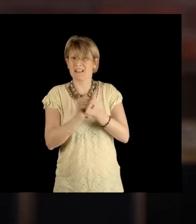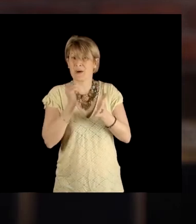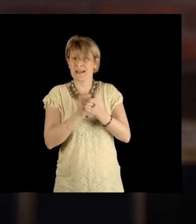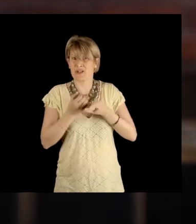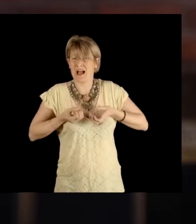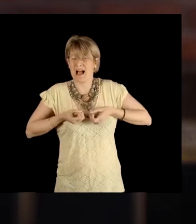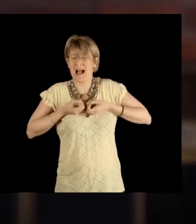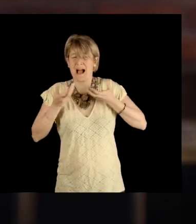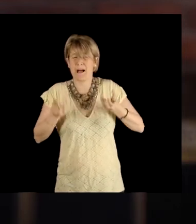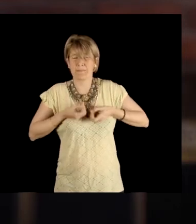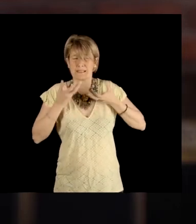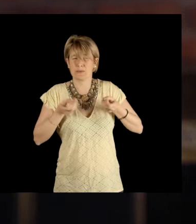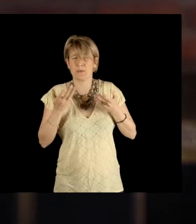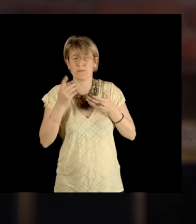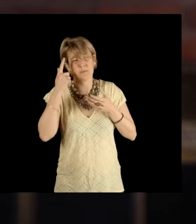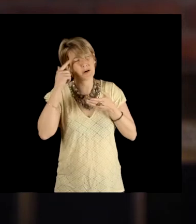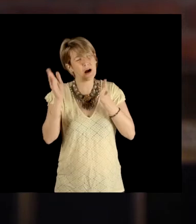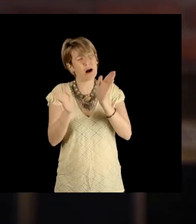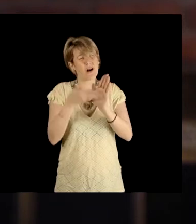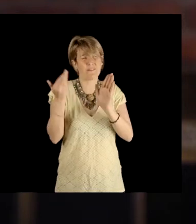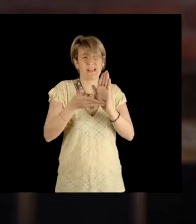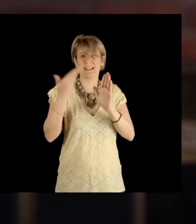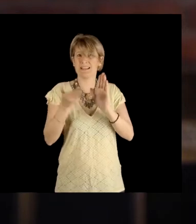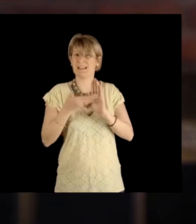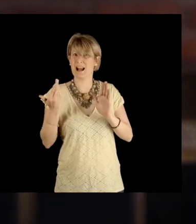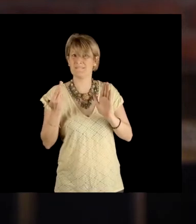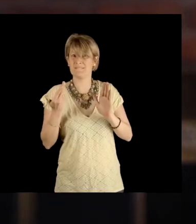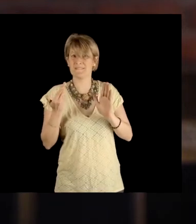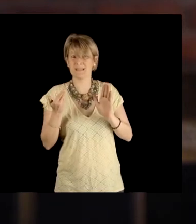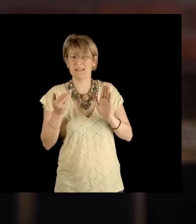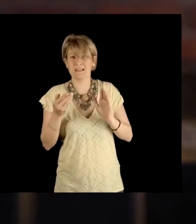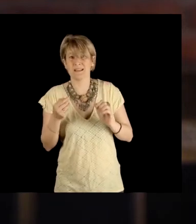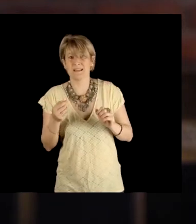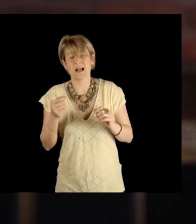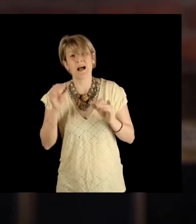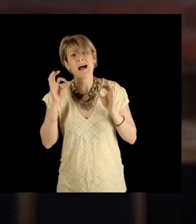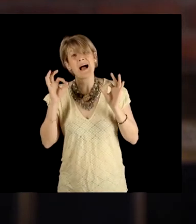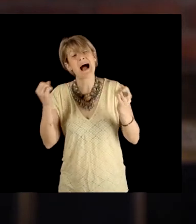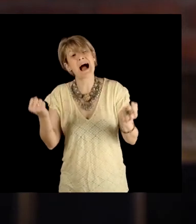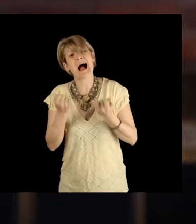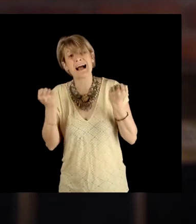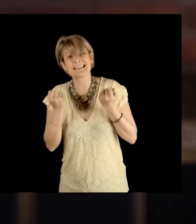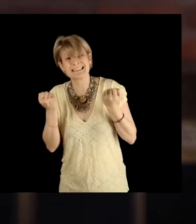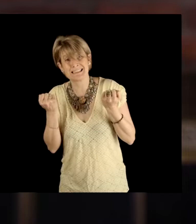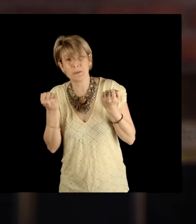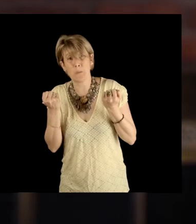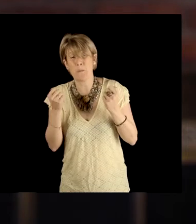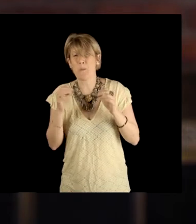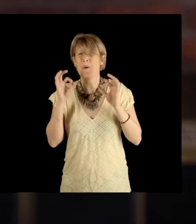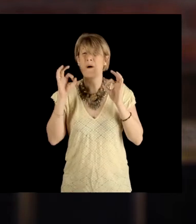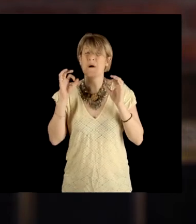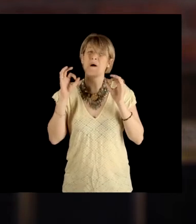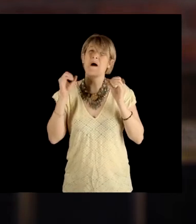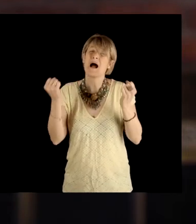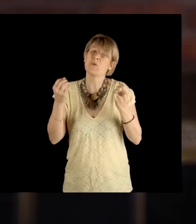us regulate all these things. Not only it removes certain impressions from our